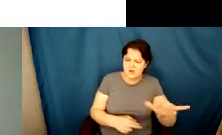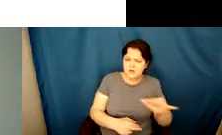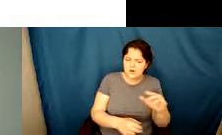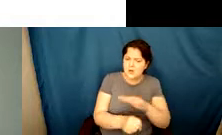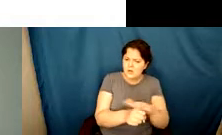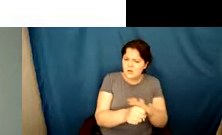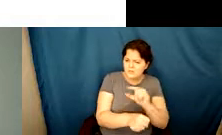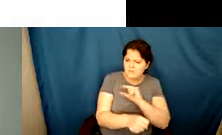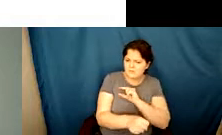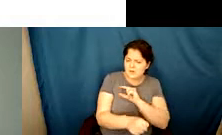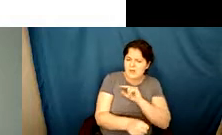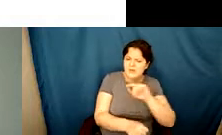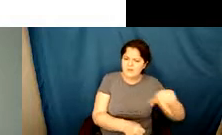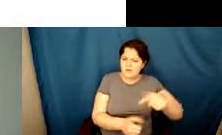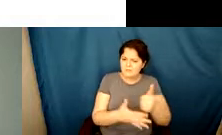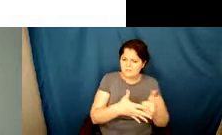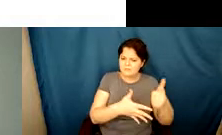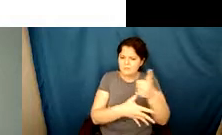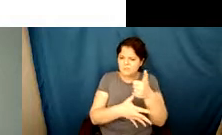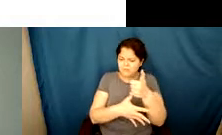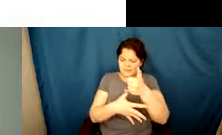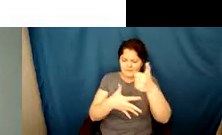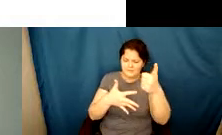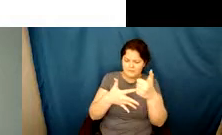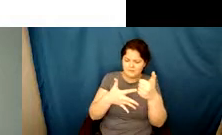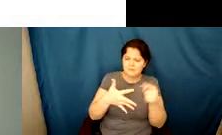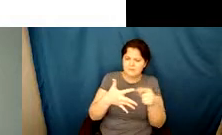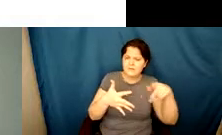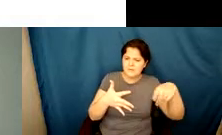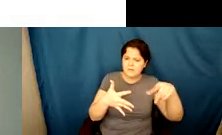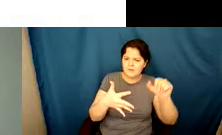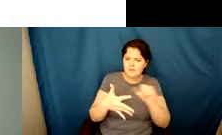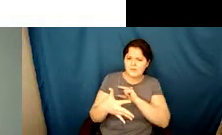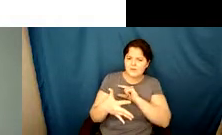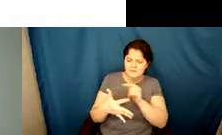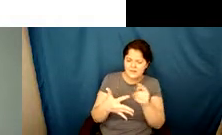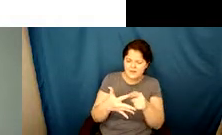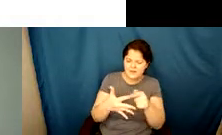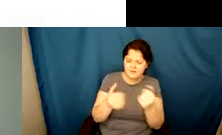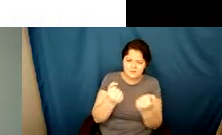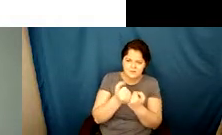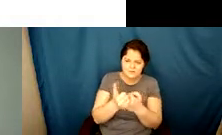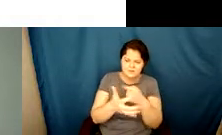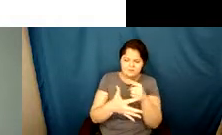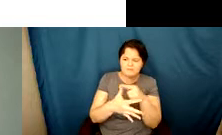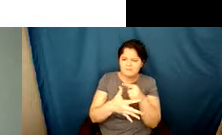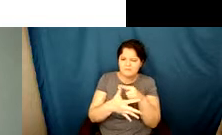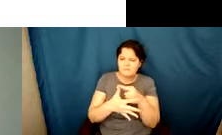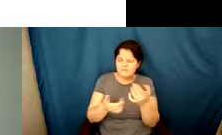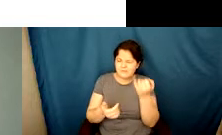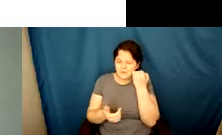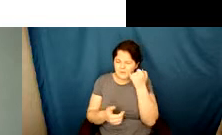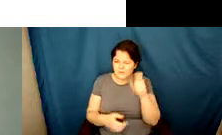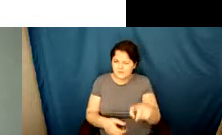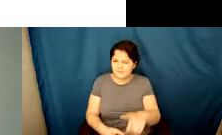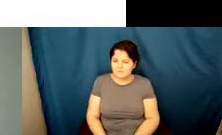the primary, and Port Authority Police would support them if and when necessary.